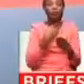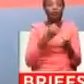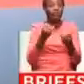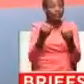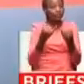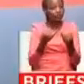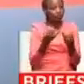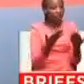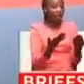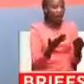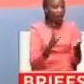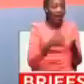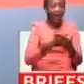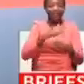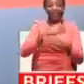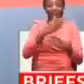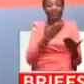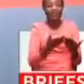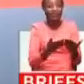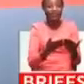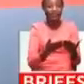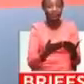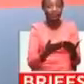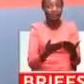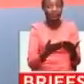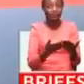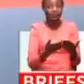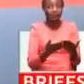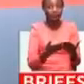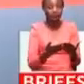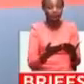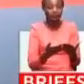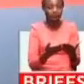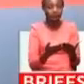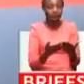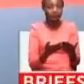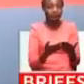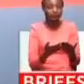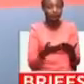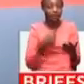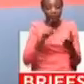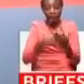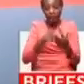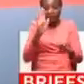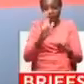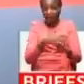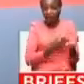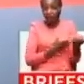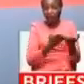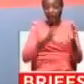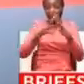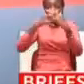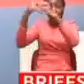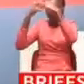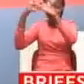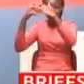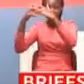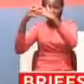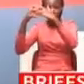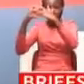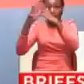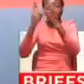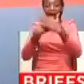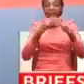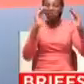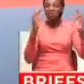brotherhood. And after that, you know, you really blow up. And Santeria is big in music business in America. I mean, there's big names